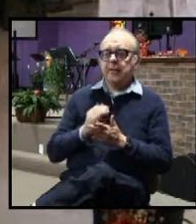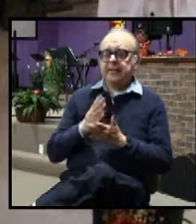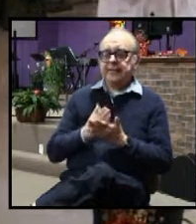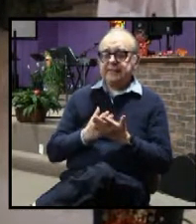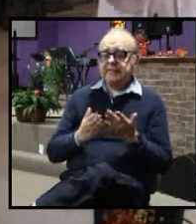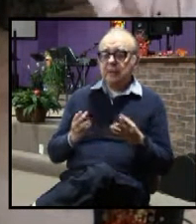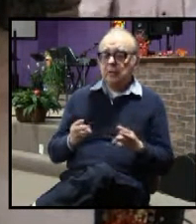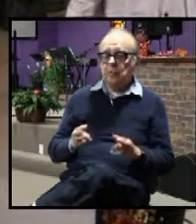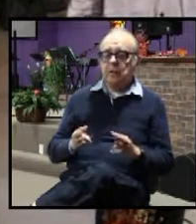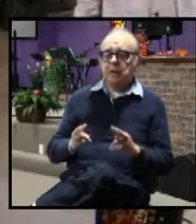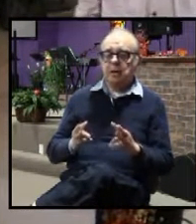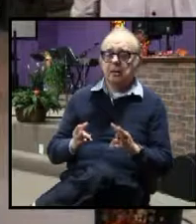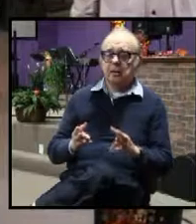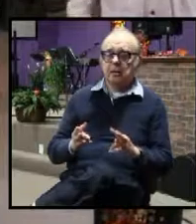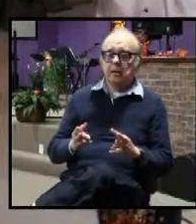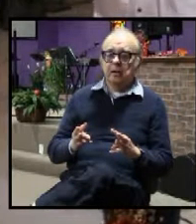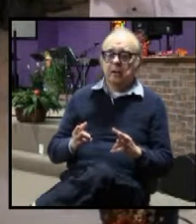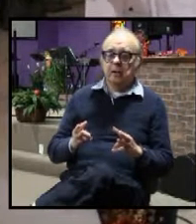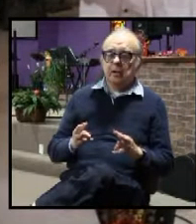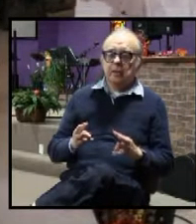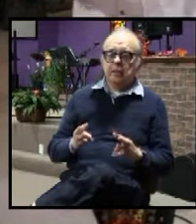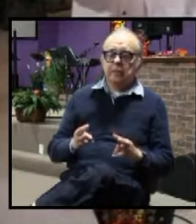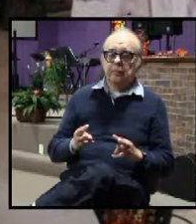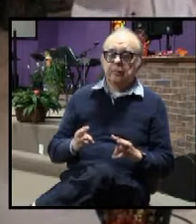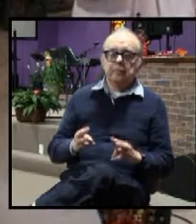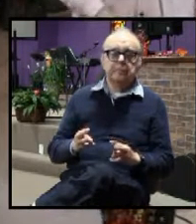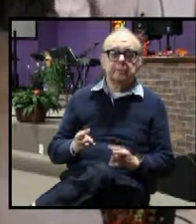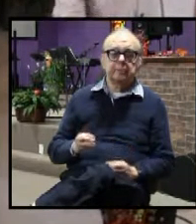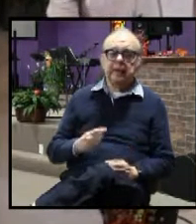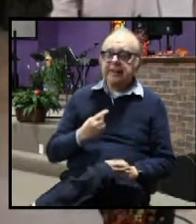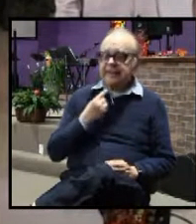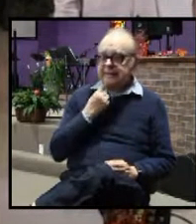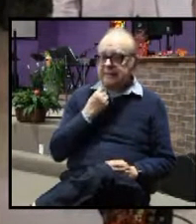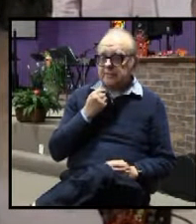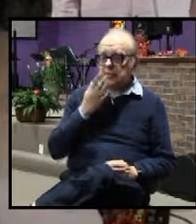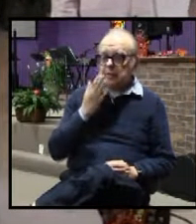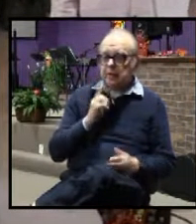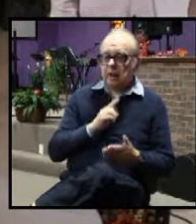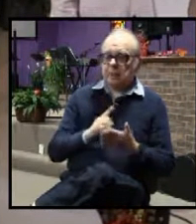that in some way you let God down this week?